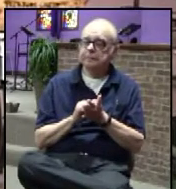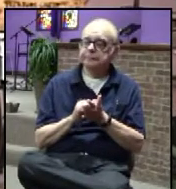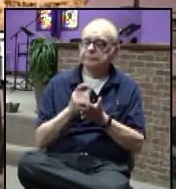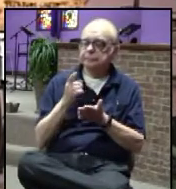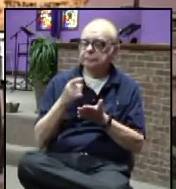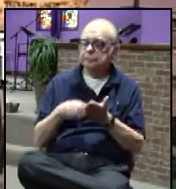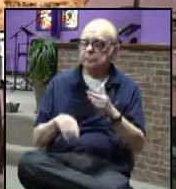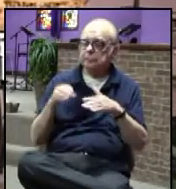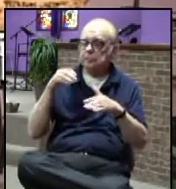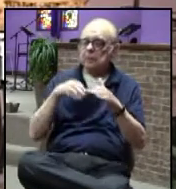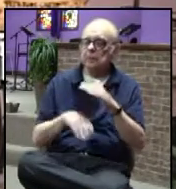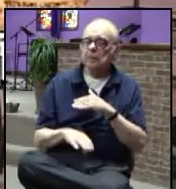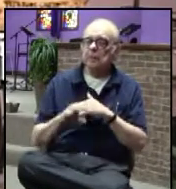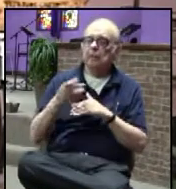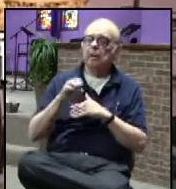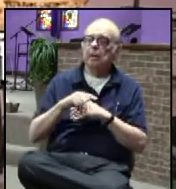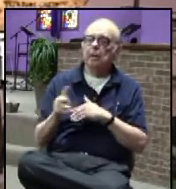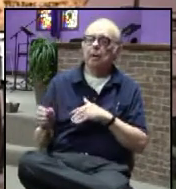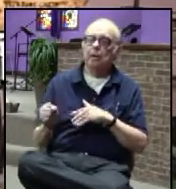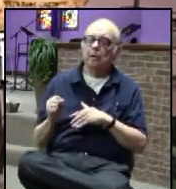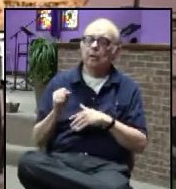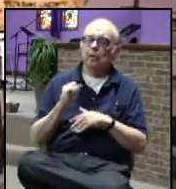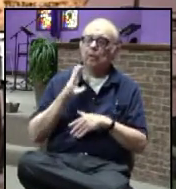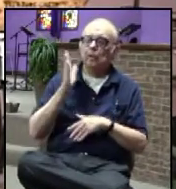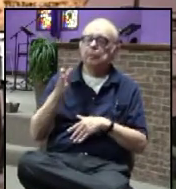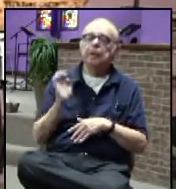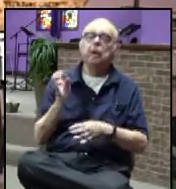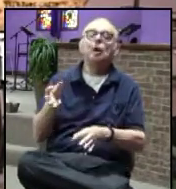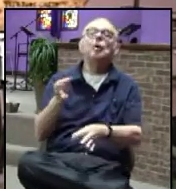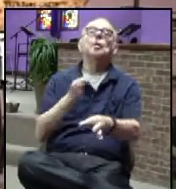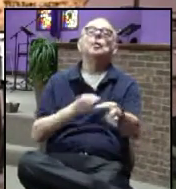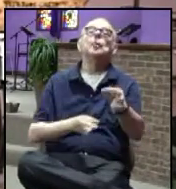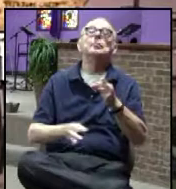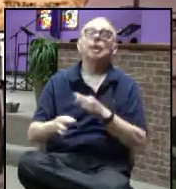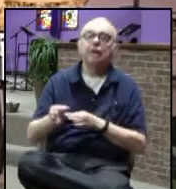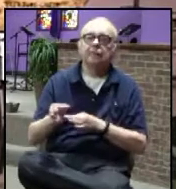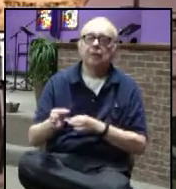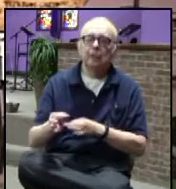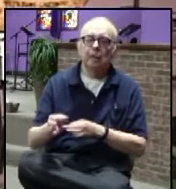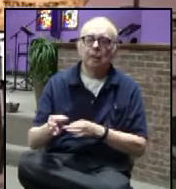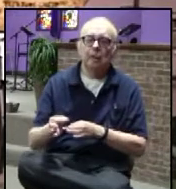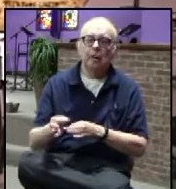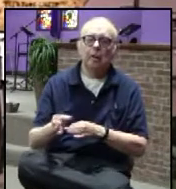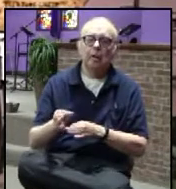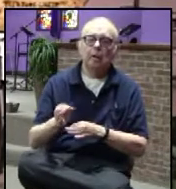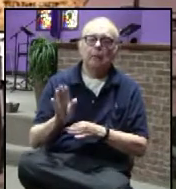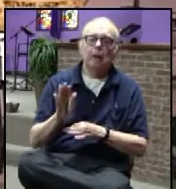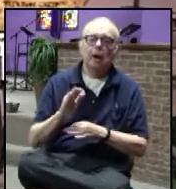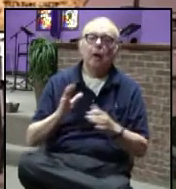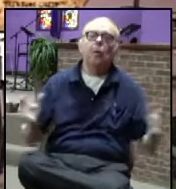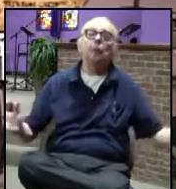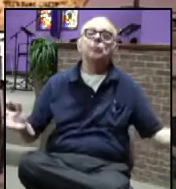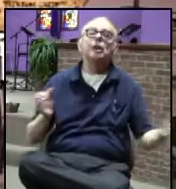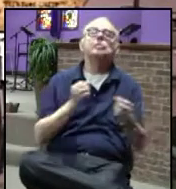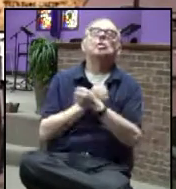what's in this chest is going to be replaced by a bunch of love.